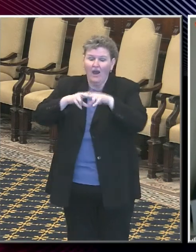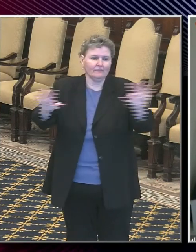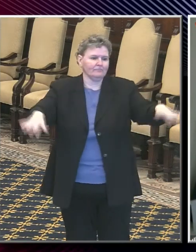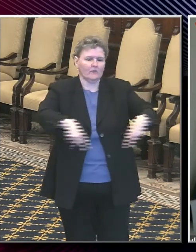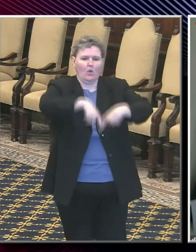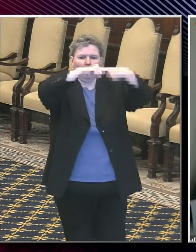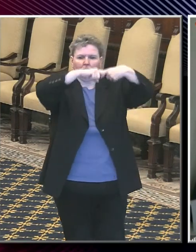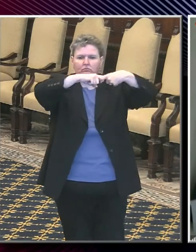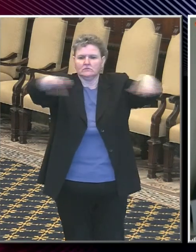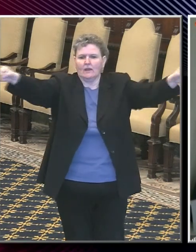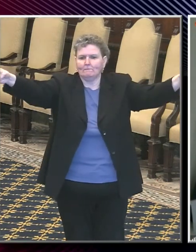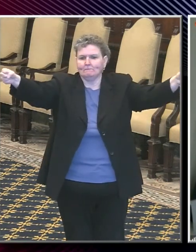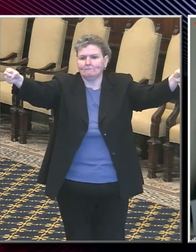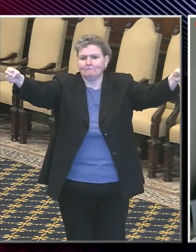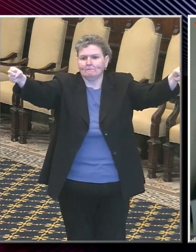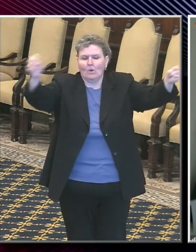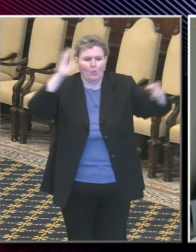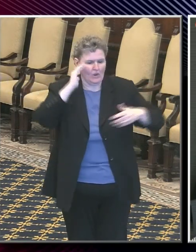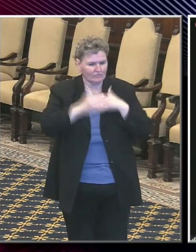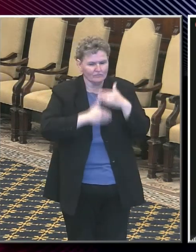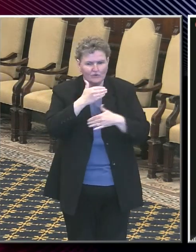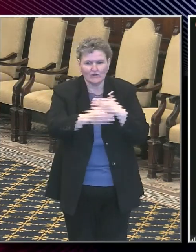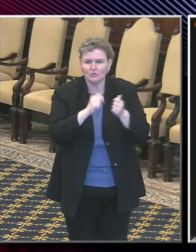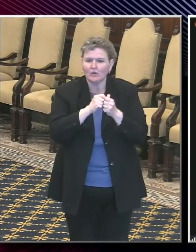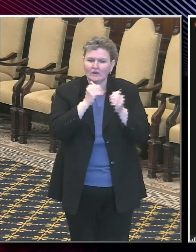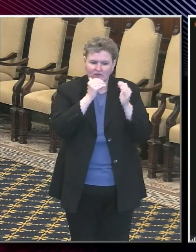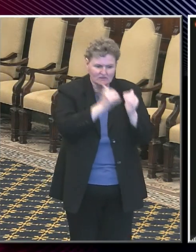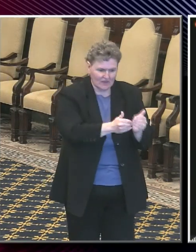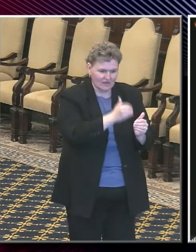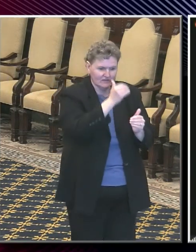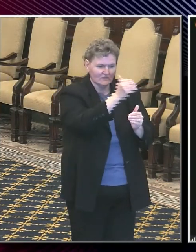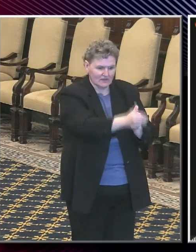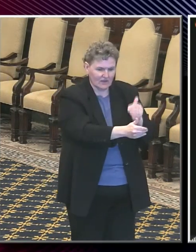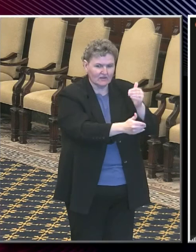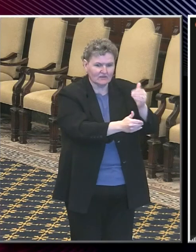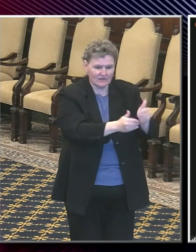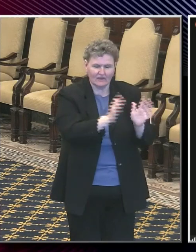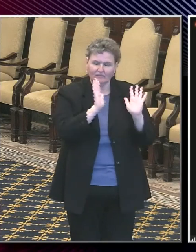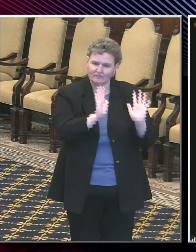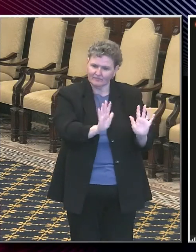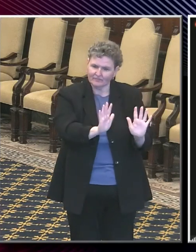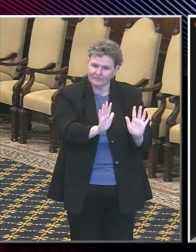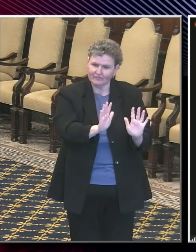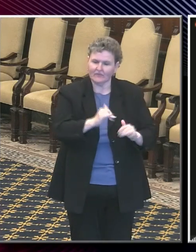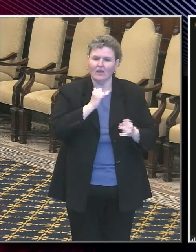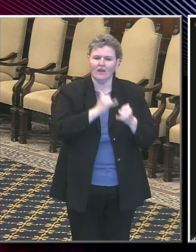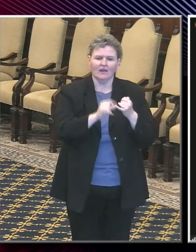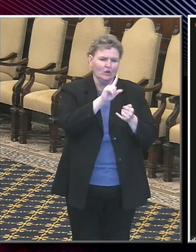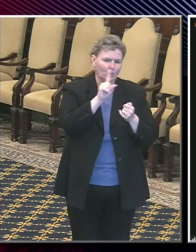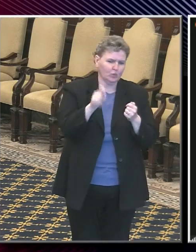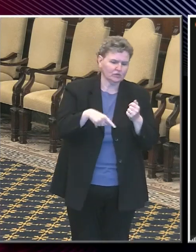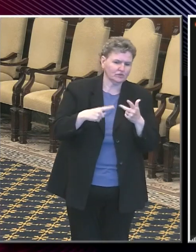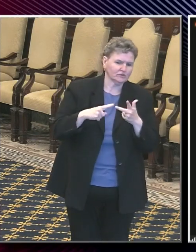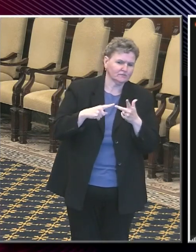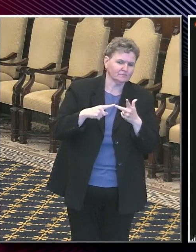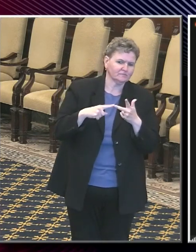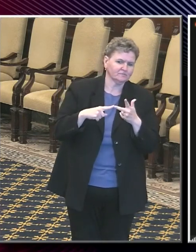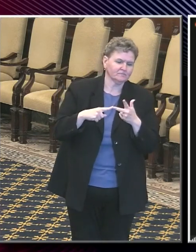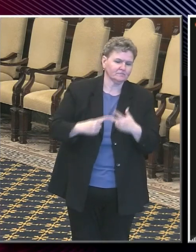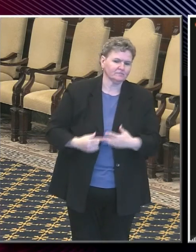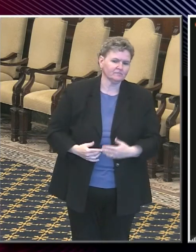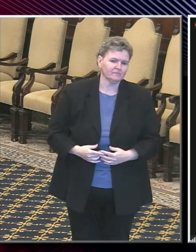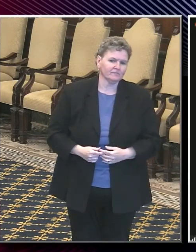hit the threshold, then that's it. That he's looking at other indicators as well. We're also looking at other indicators. We want to be able to feel that we have,